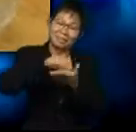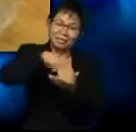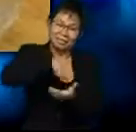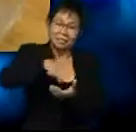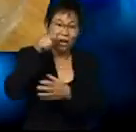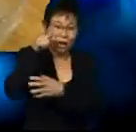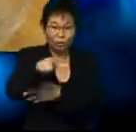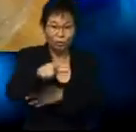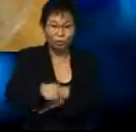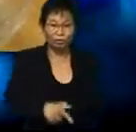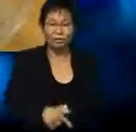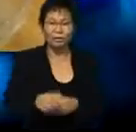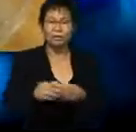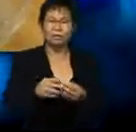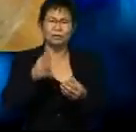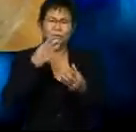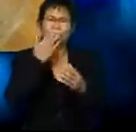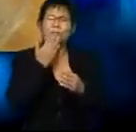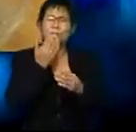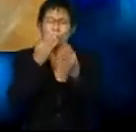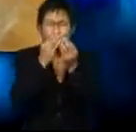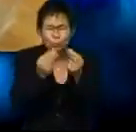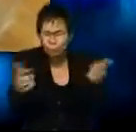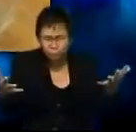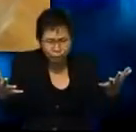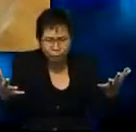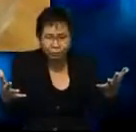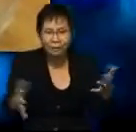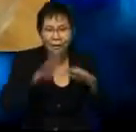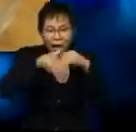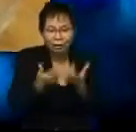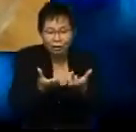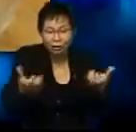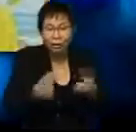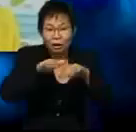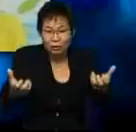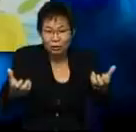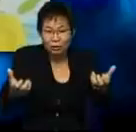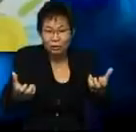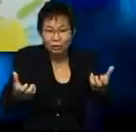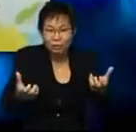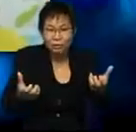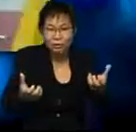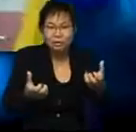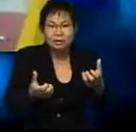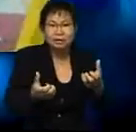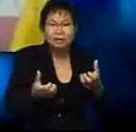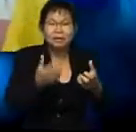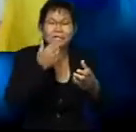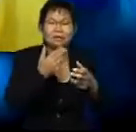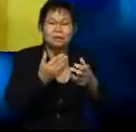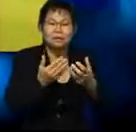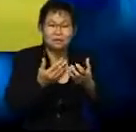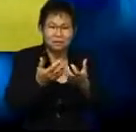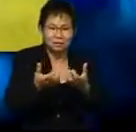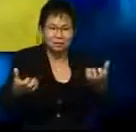Look, the sugar is disappearing. How do you separate the sand from the solution? Daya,